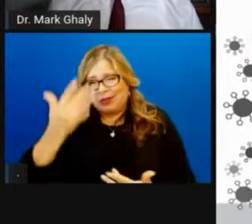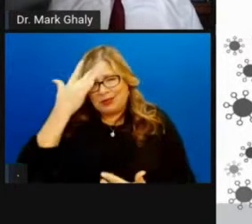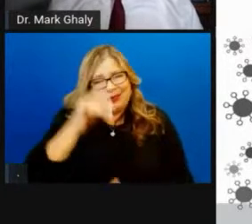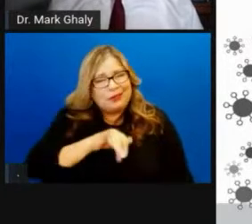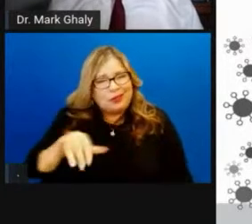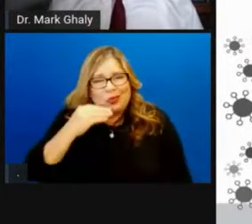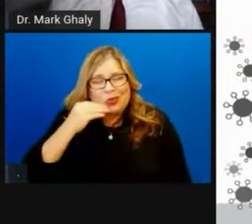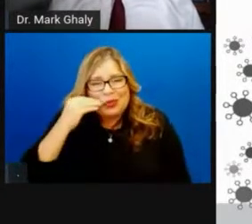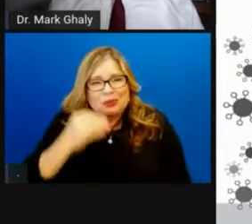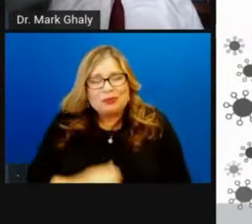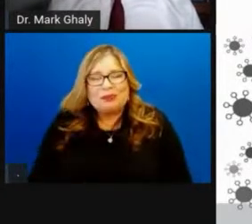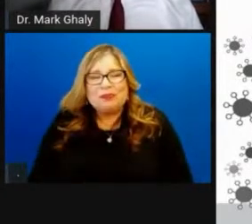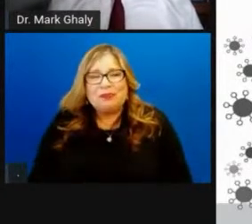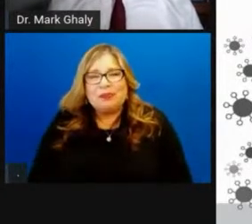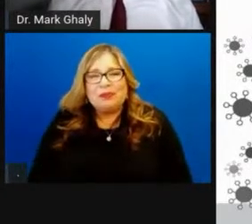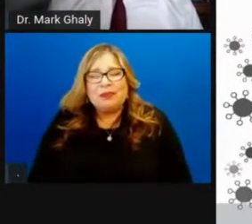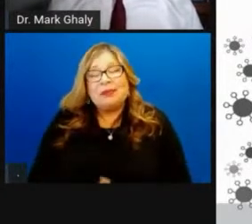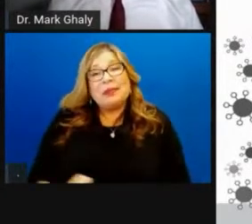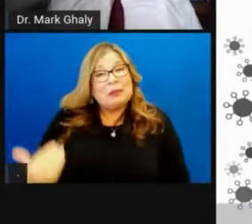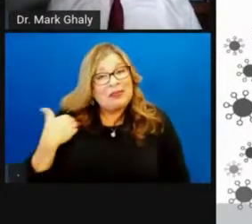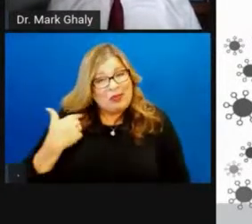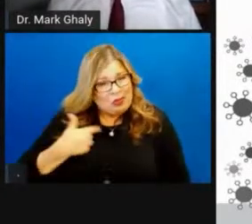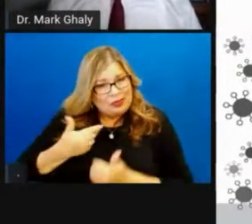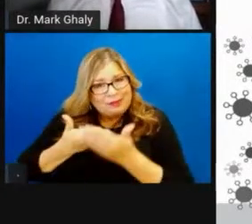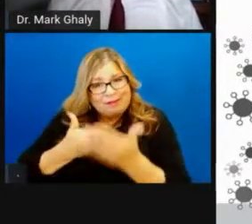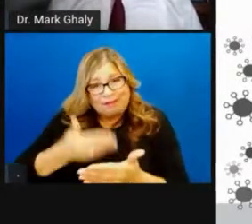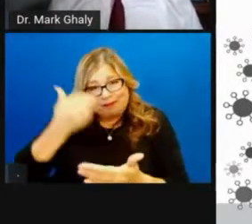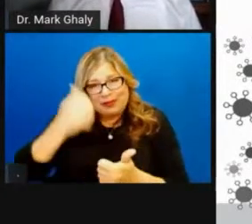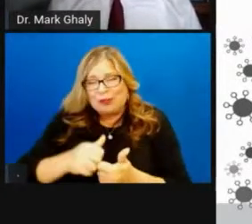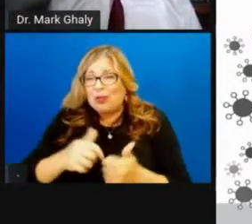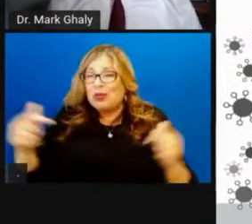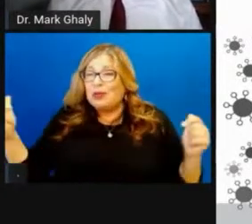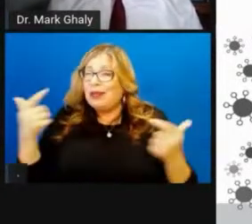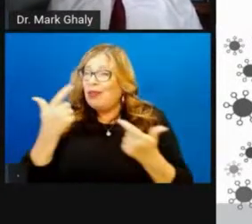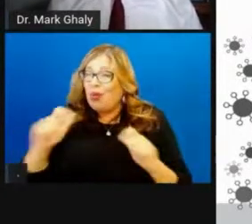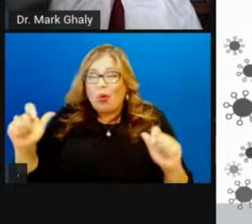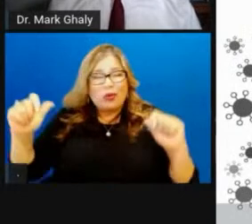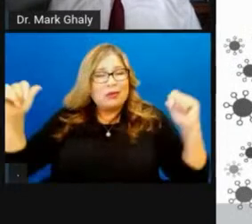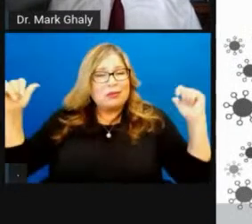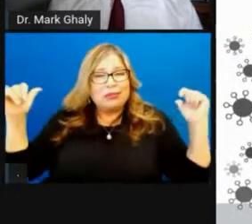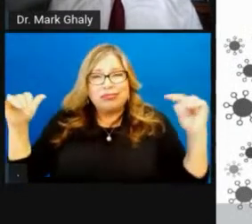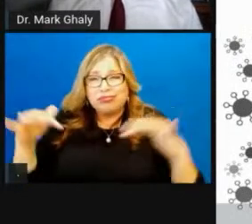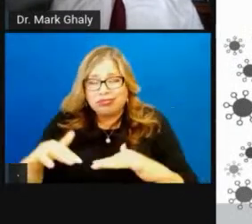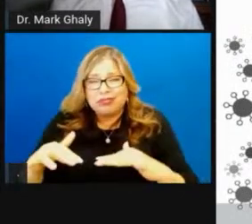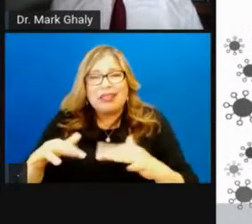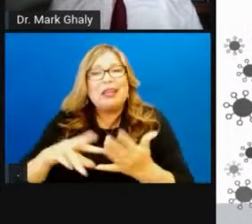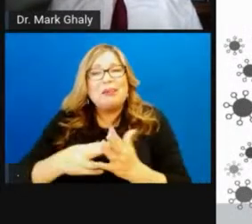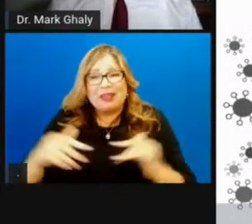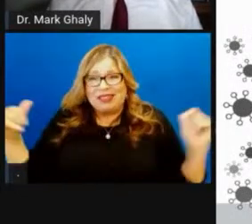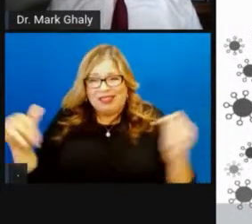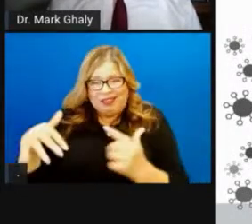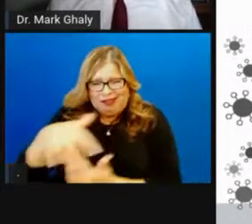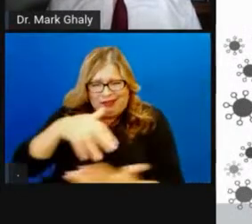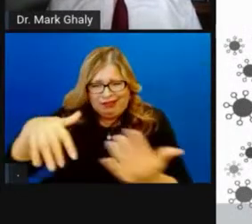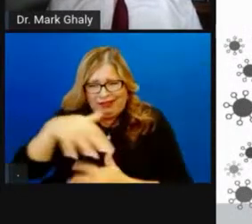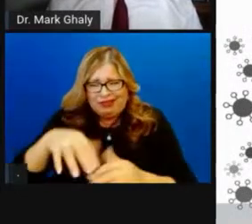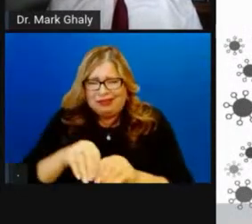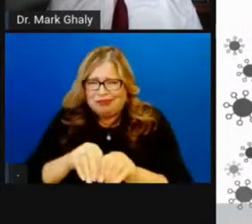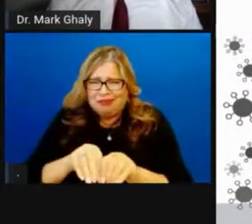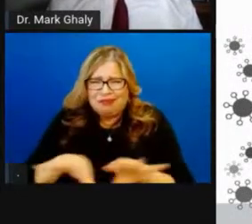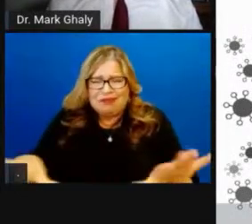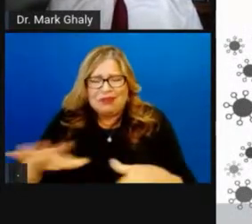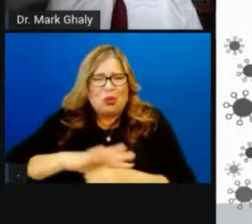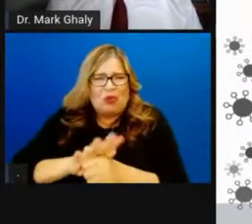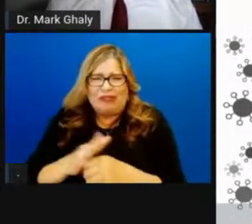large gatherings are places where spread is more likely, and avoiding them when possible is